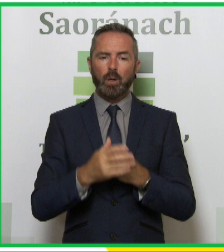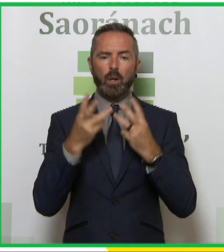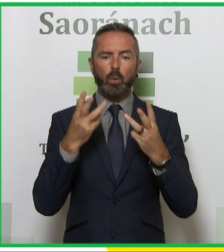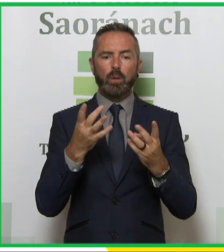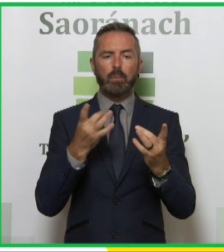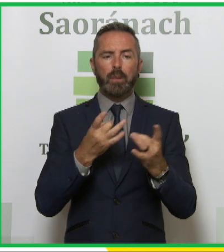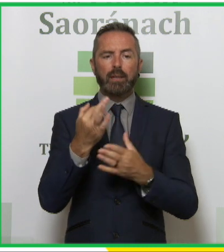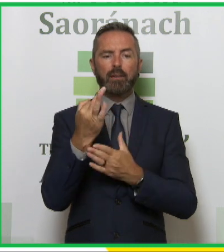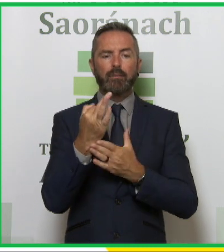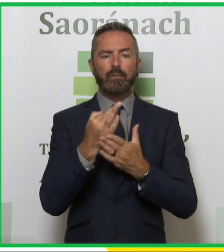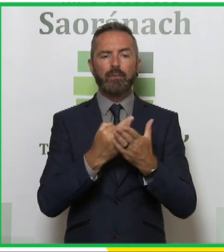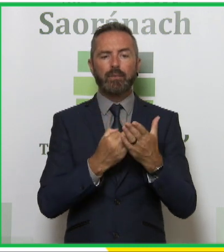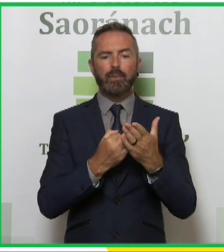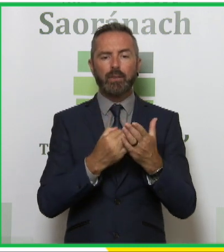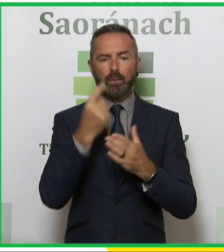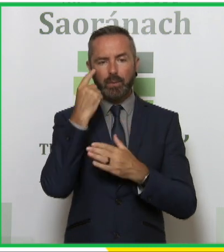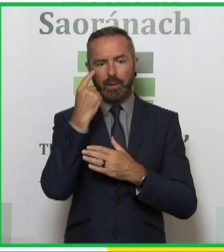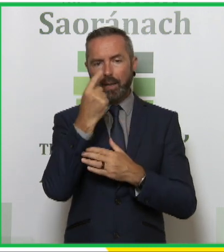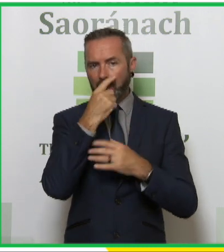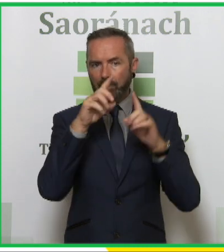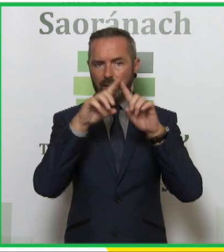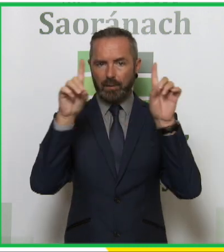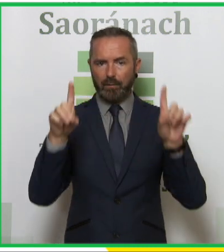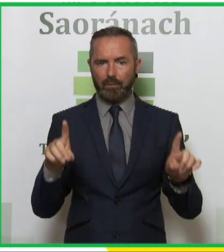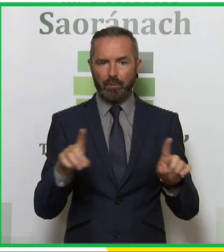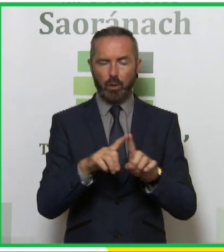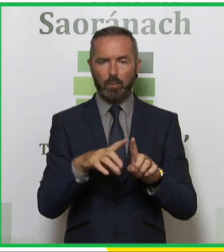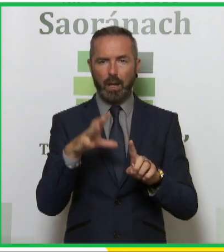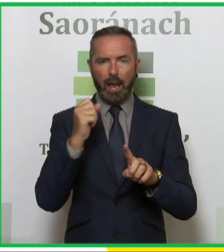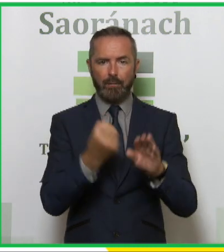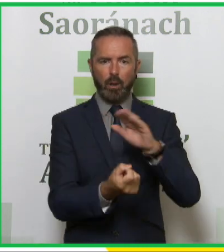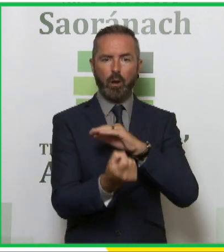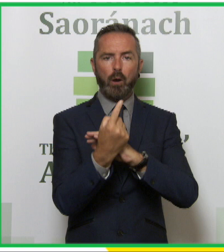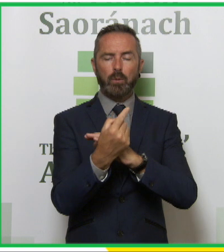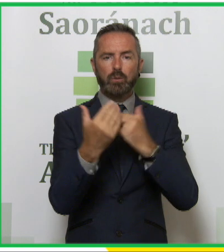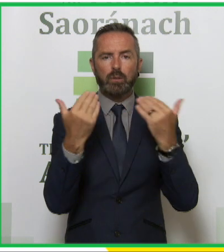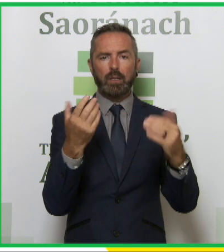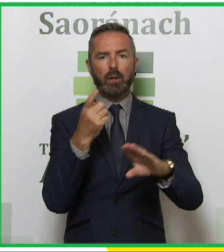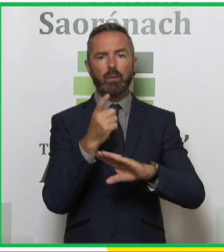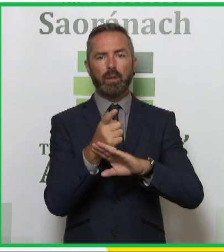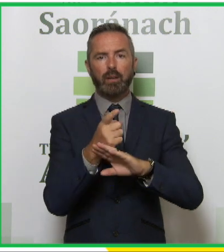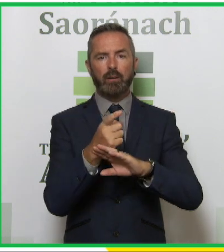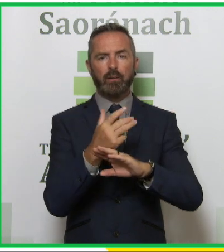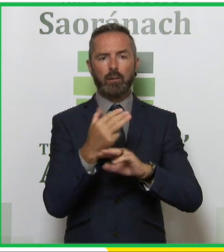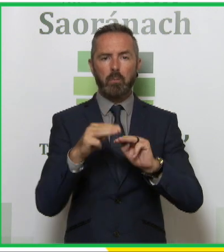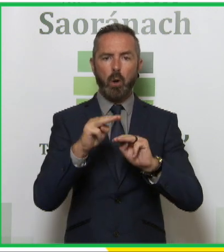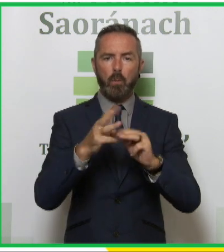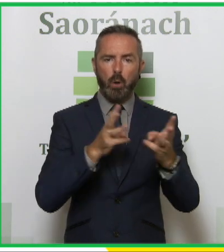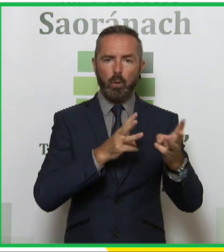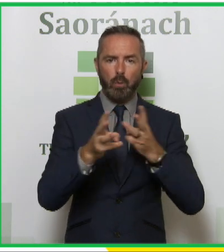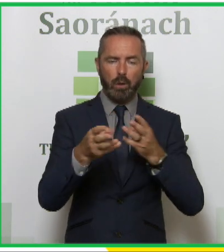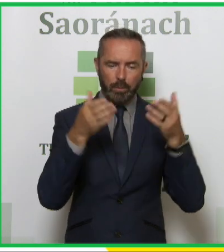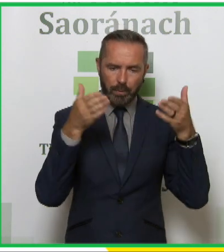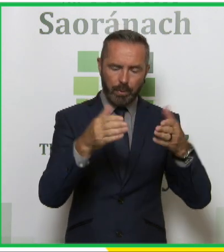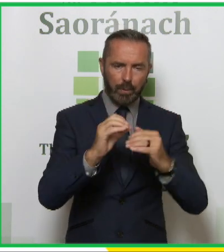particular evidence forms where there are opportunities to do a lot more work and increase our